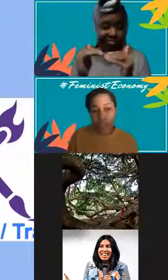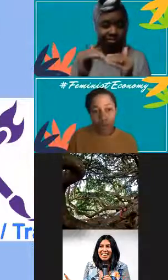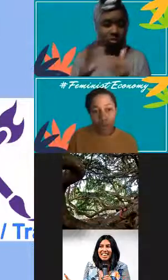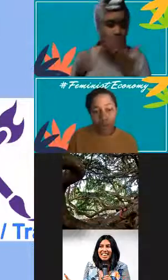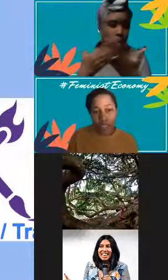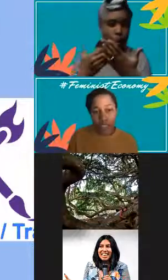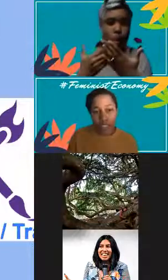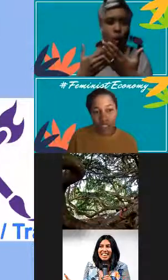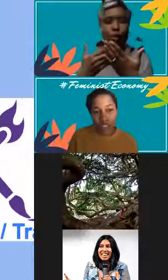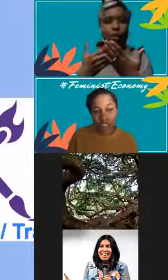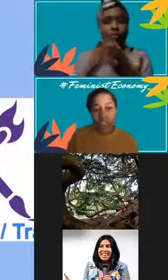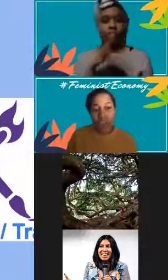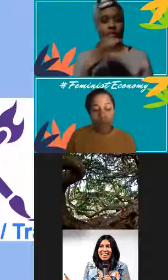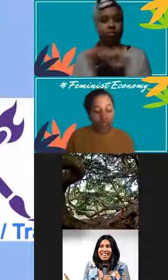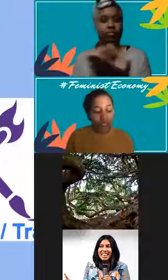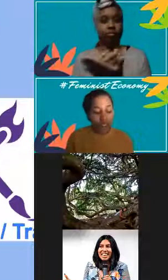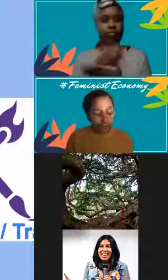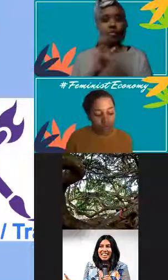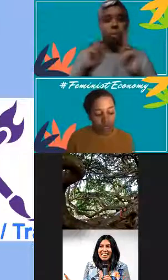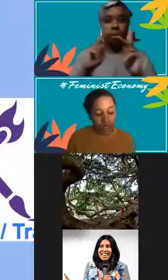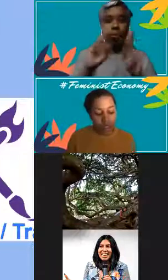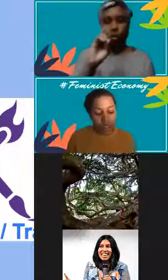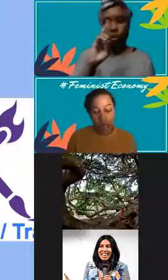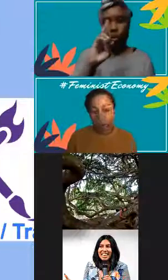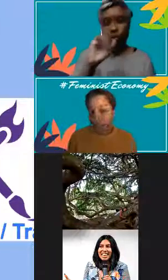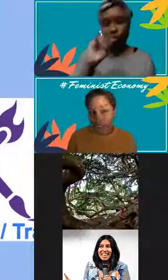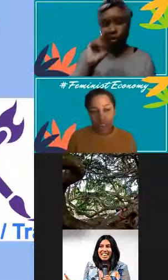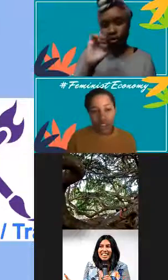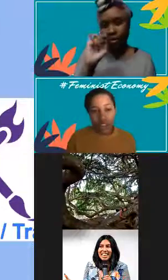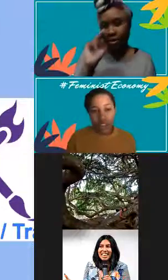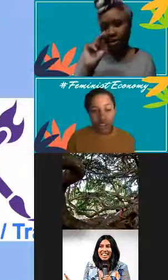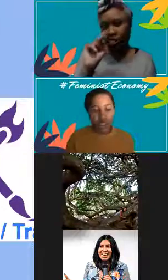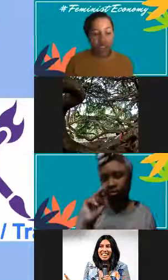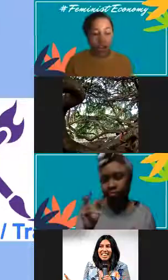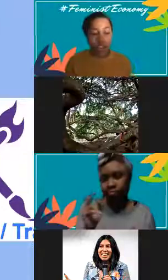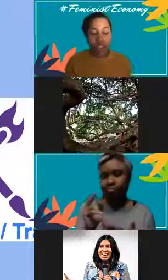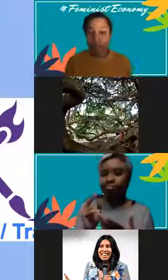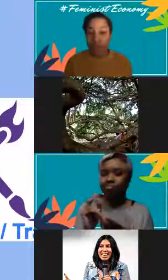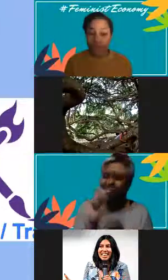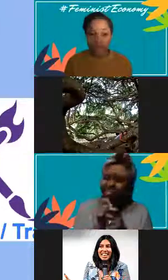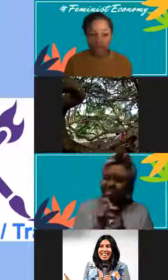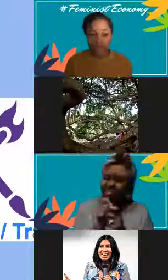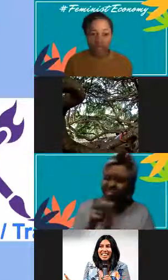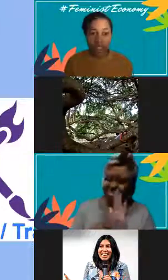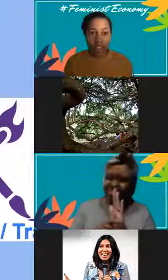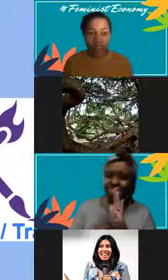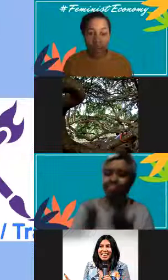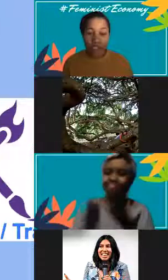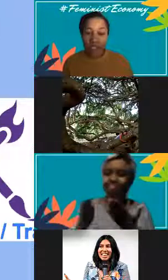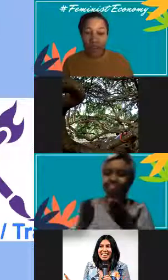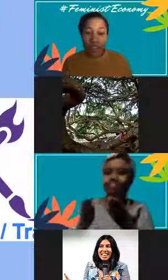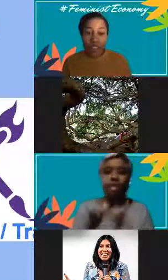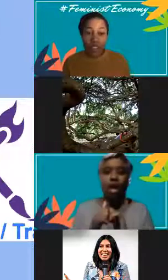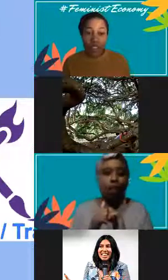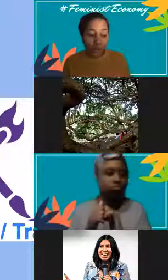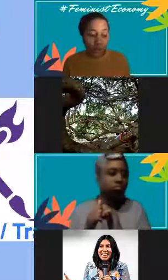of the People's Orientation. And there are specific policy suggestions around how we can move these. And